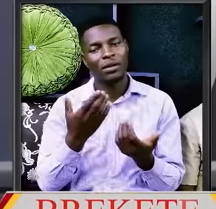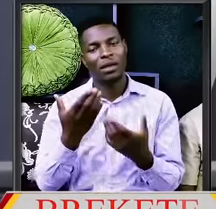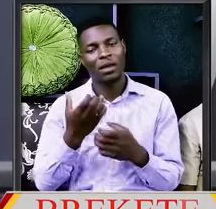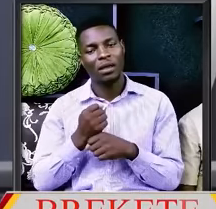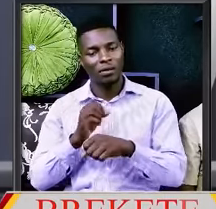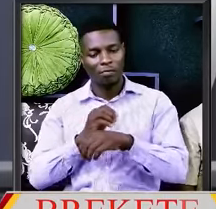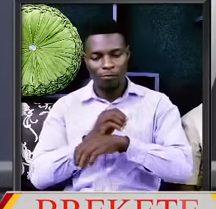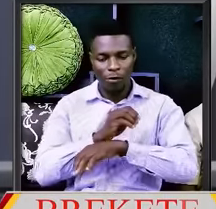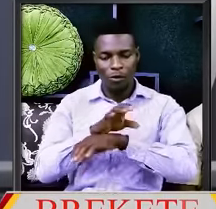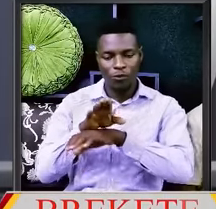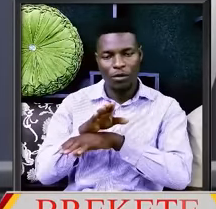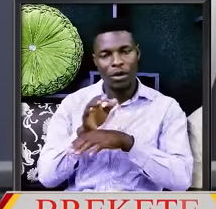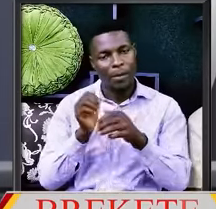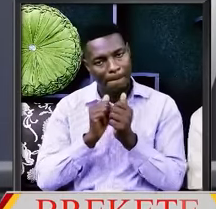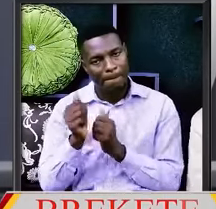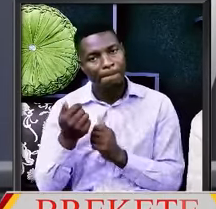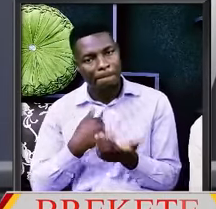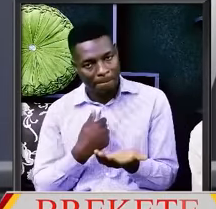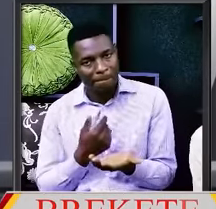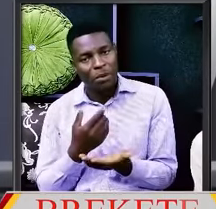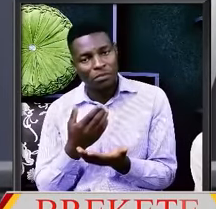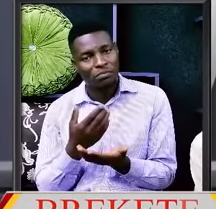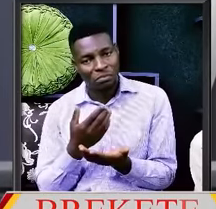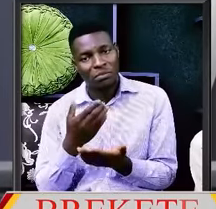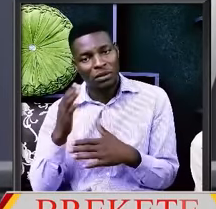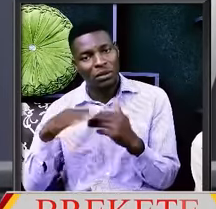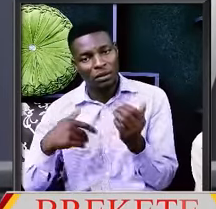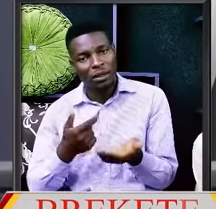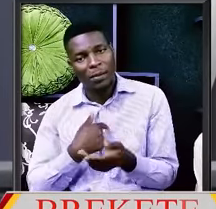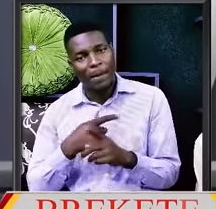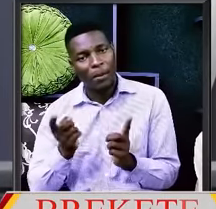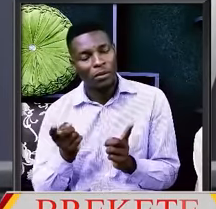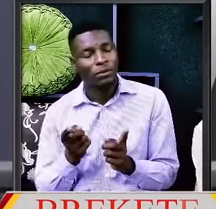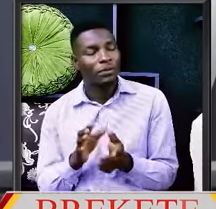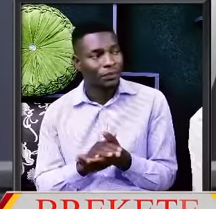yet you understand? So